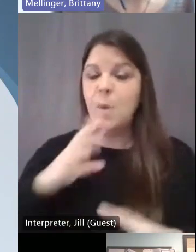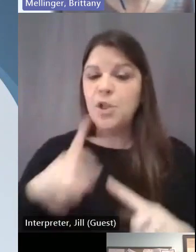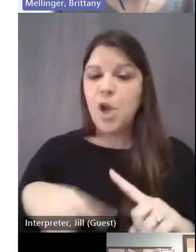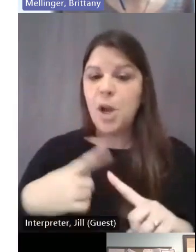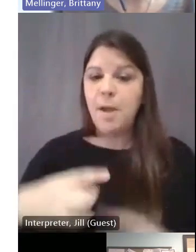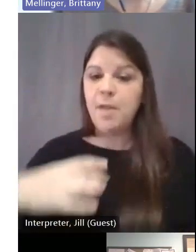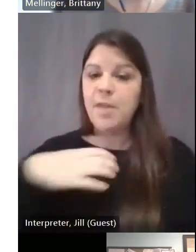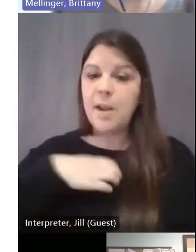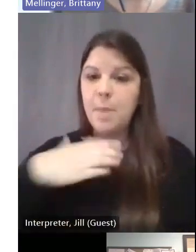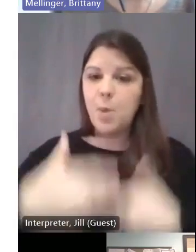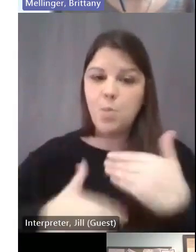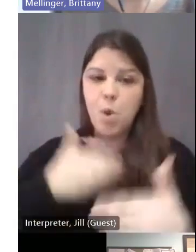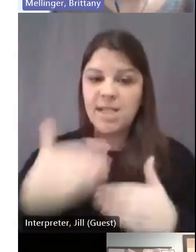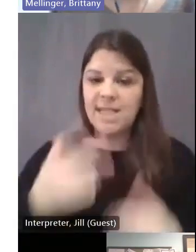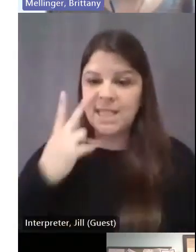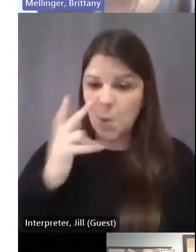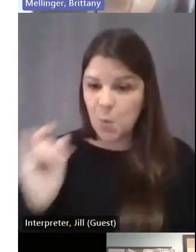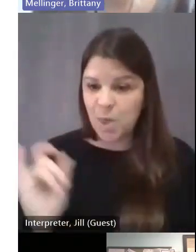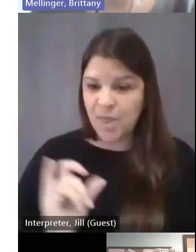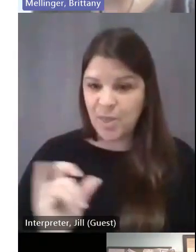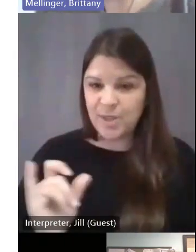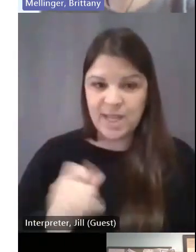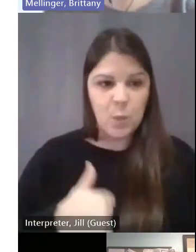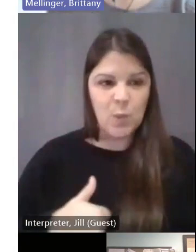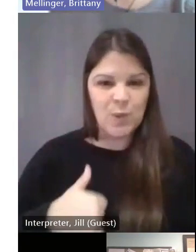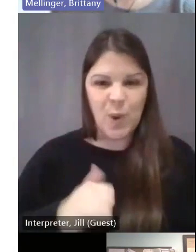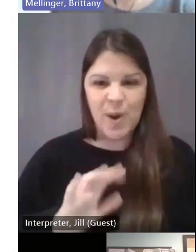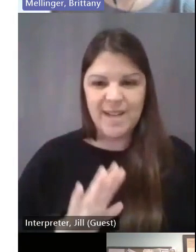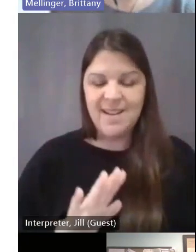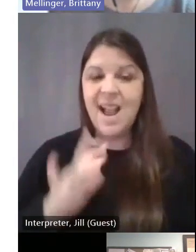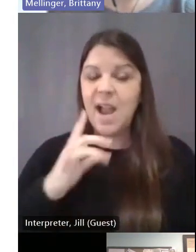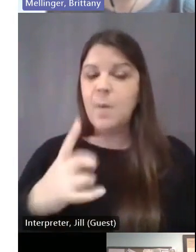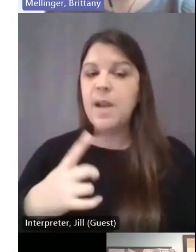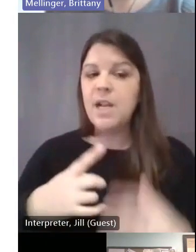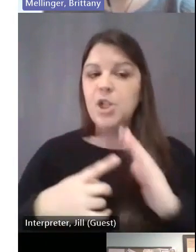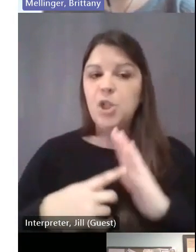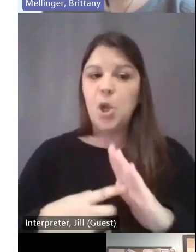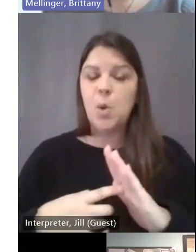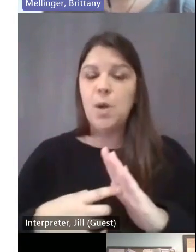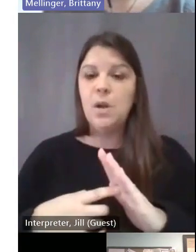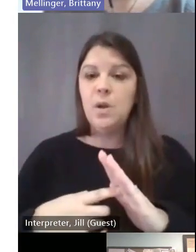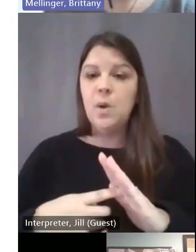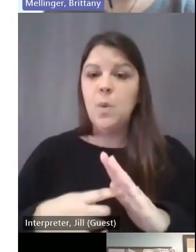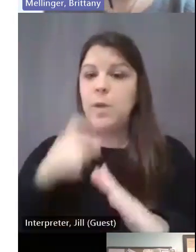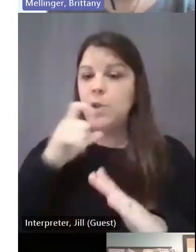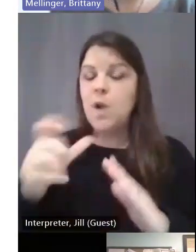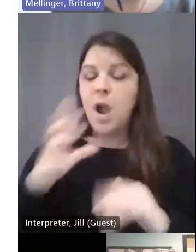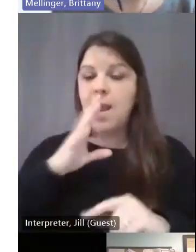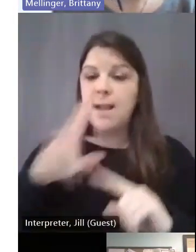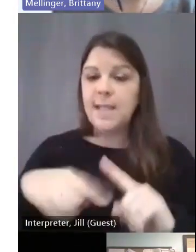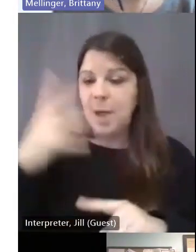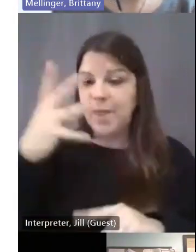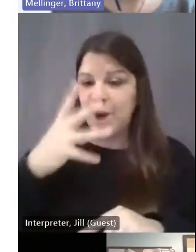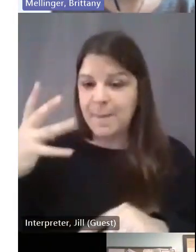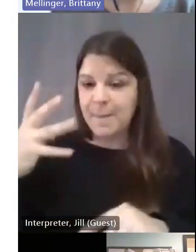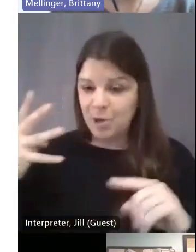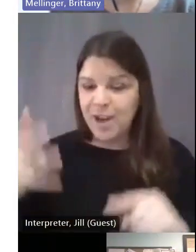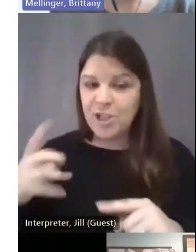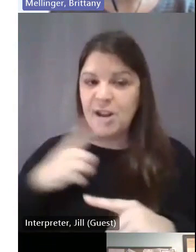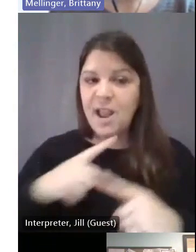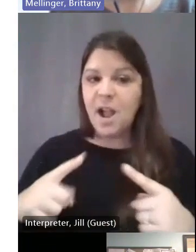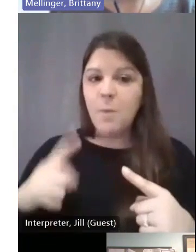complaint process. Sorry about that. I want to highlight that we don't ask about immigration status when